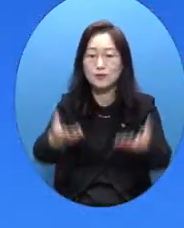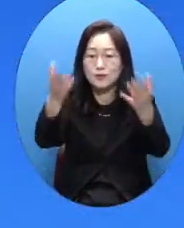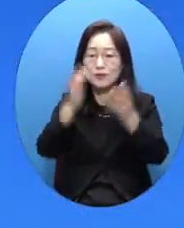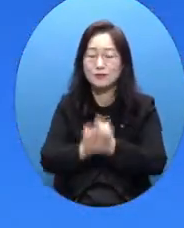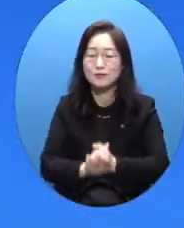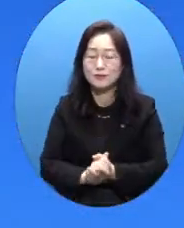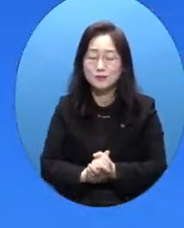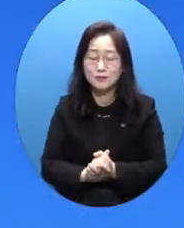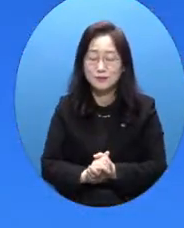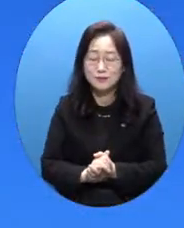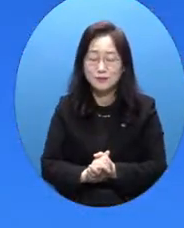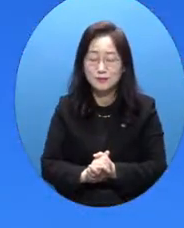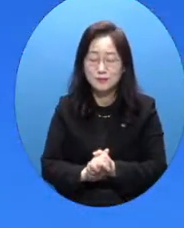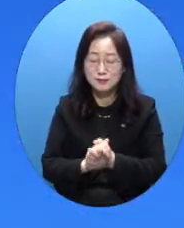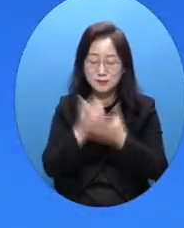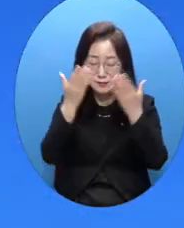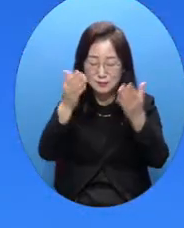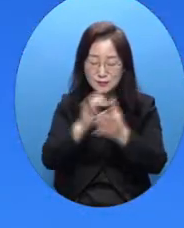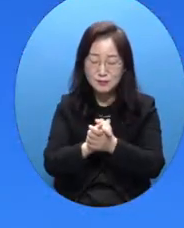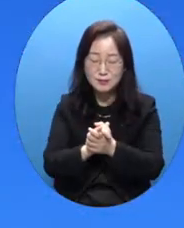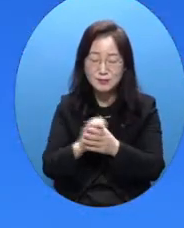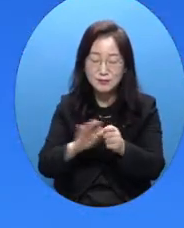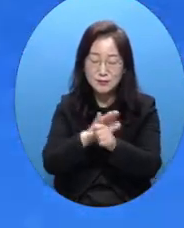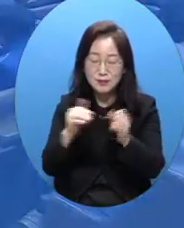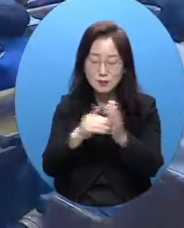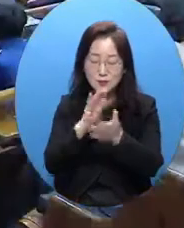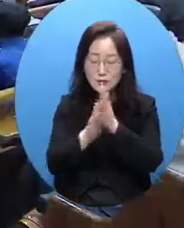I bless you in the name of the Lord